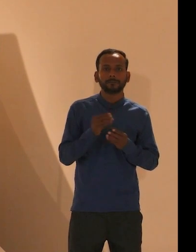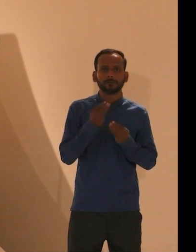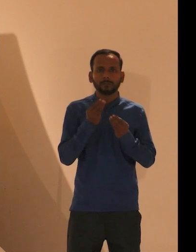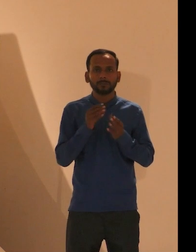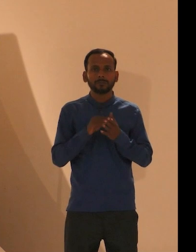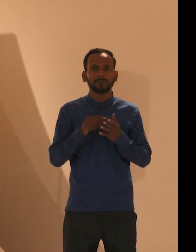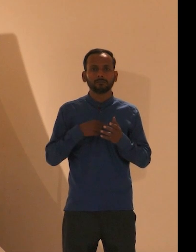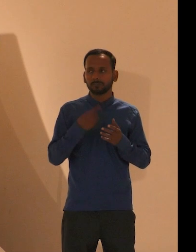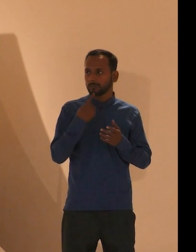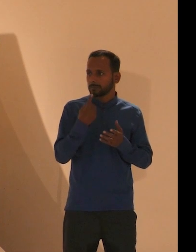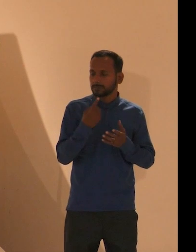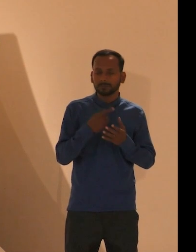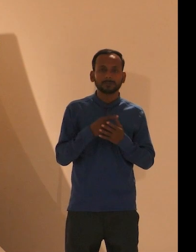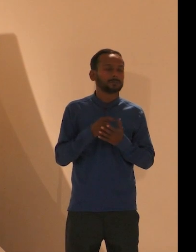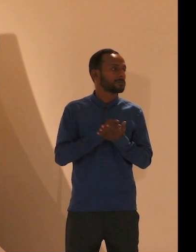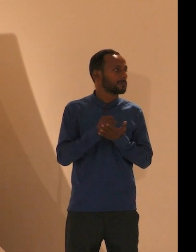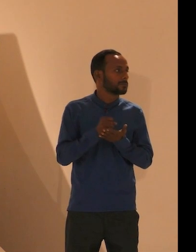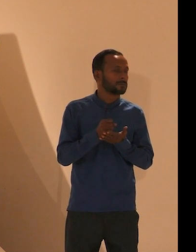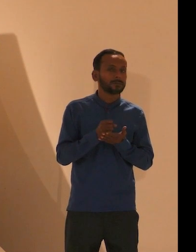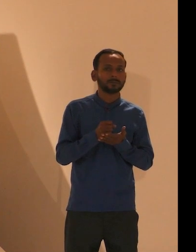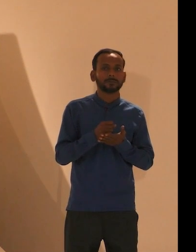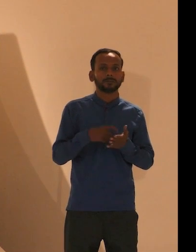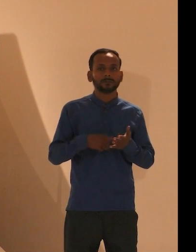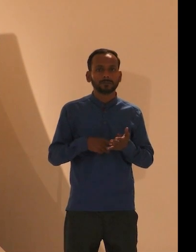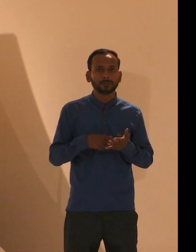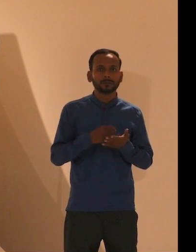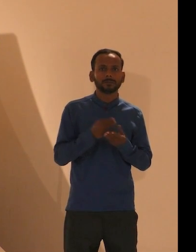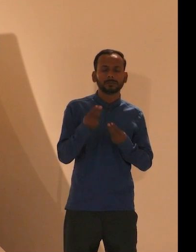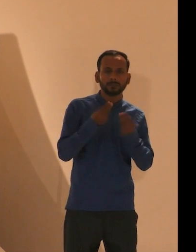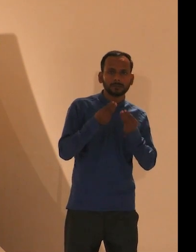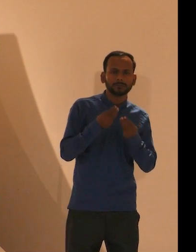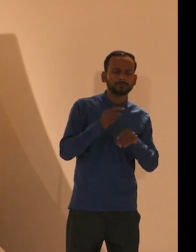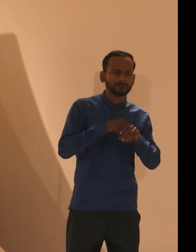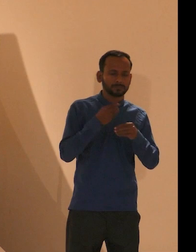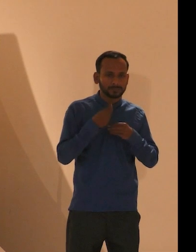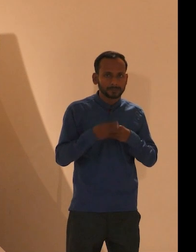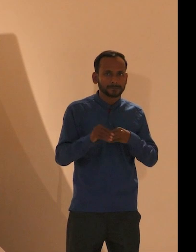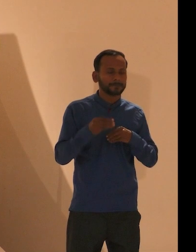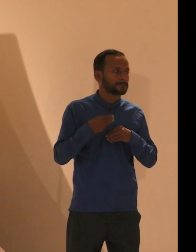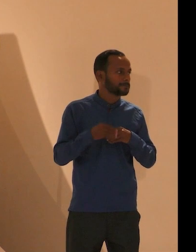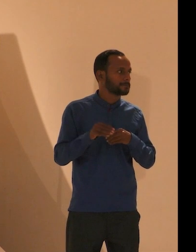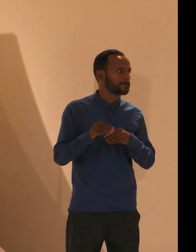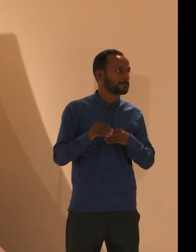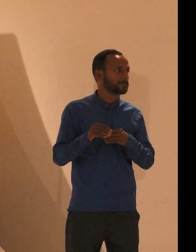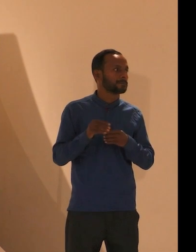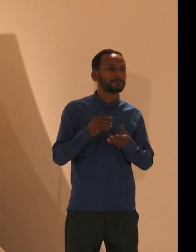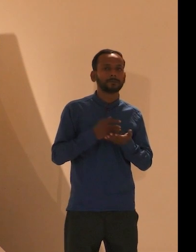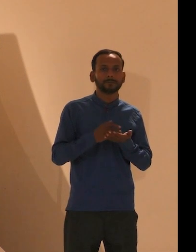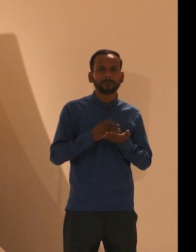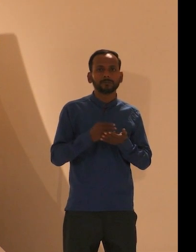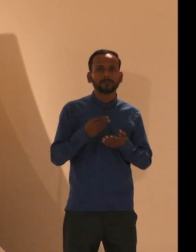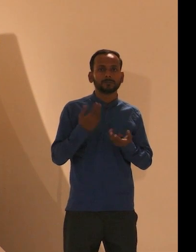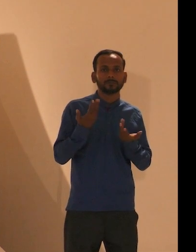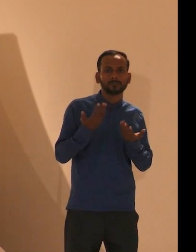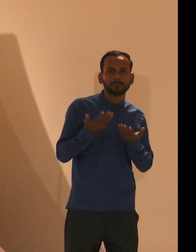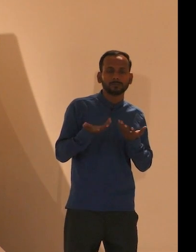the opinion that if you try pushing at the edges a little bit at a time, then the door probably